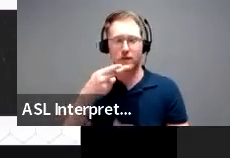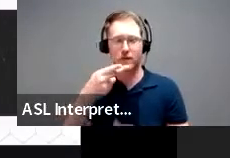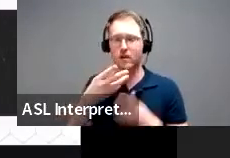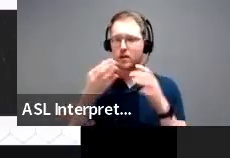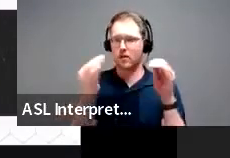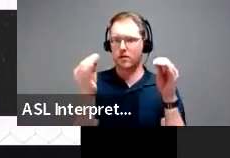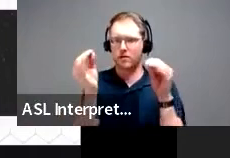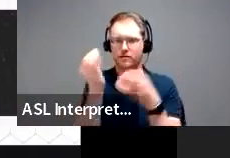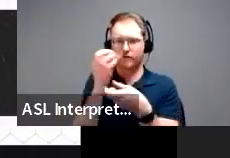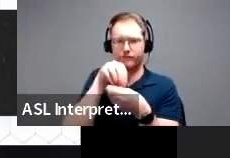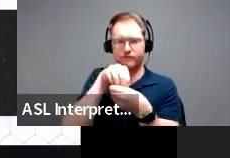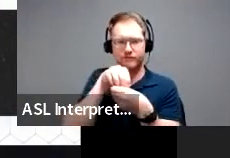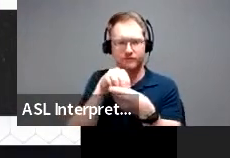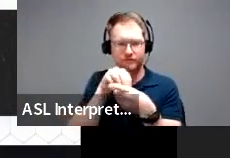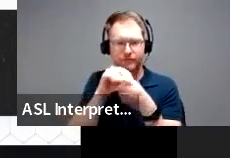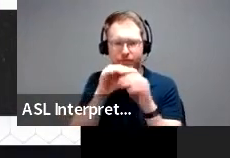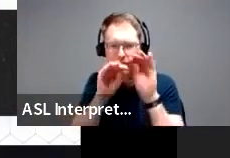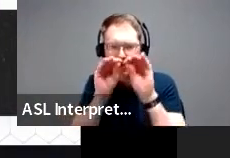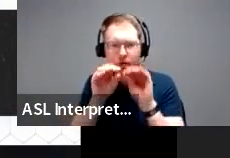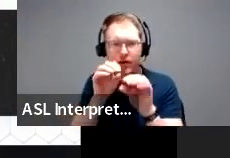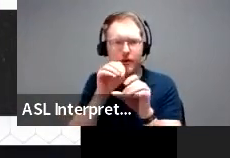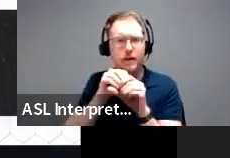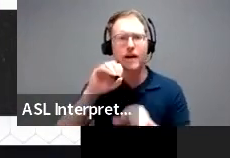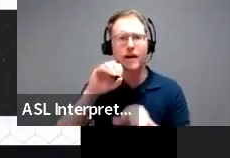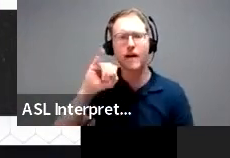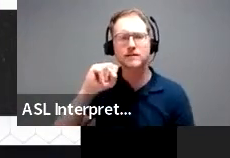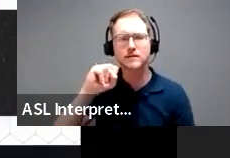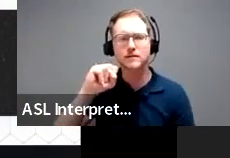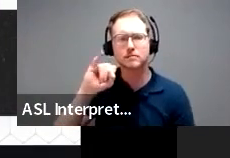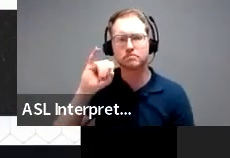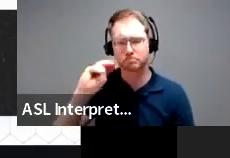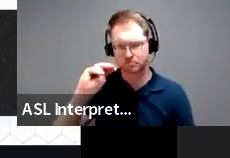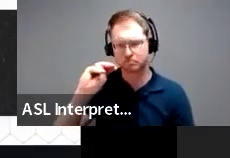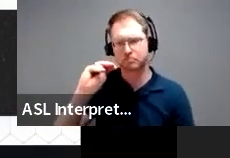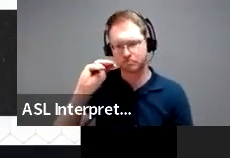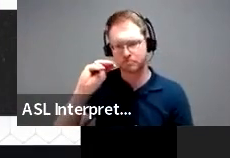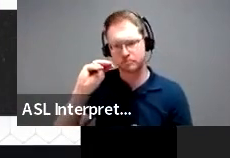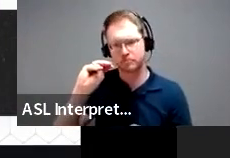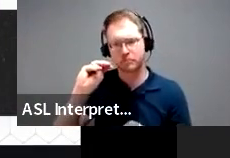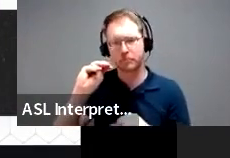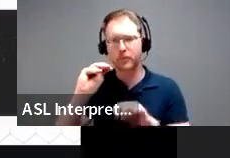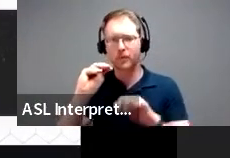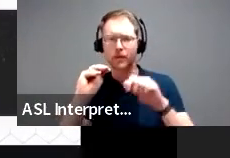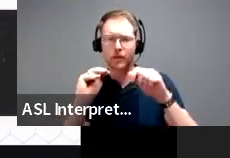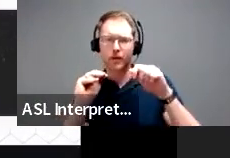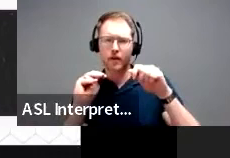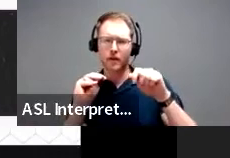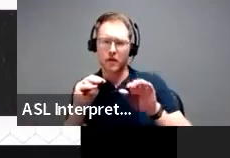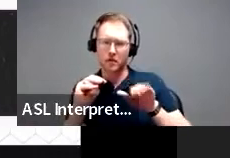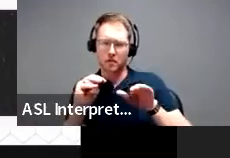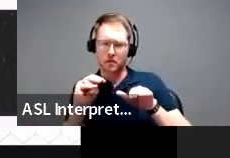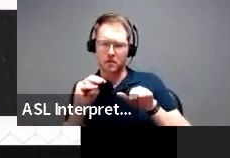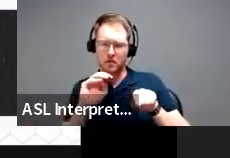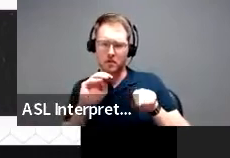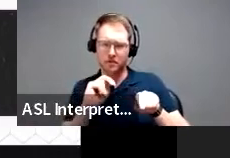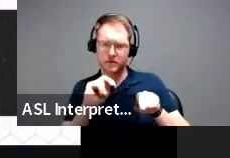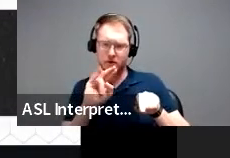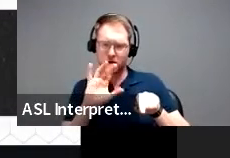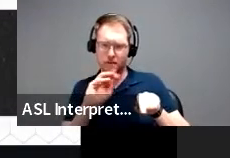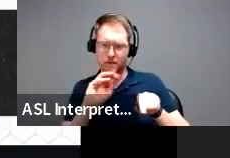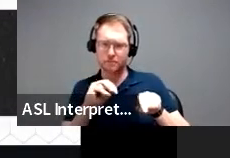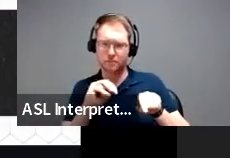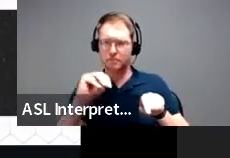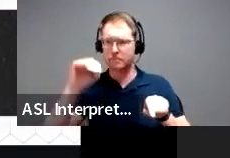Instrument Science Module. And all 4 are packed in a different configuration, NIRCam on the lower left and NIRISS on the upper